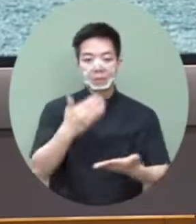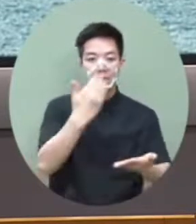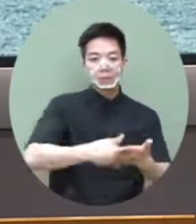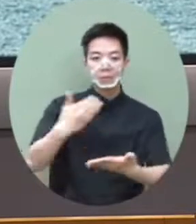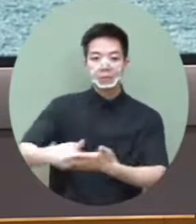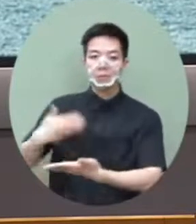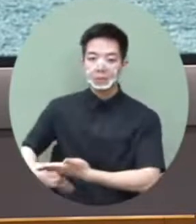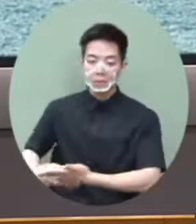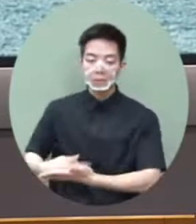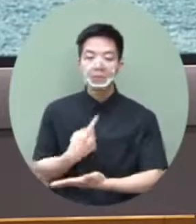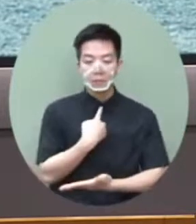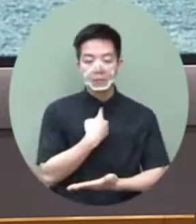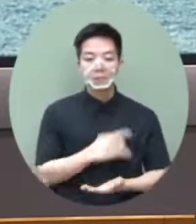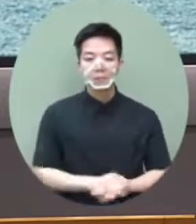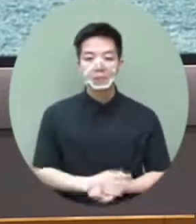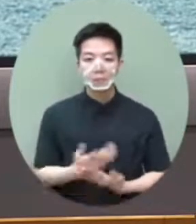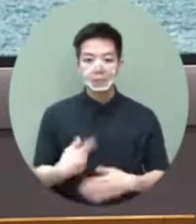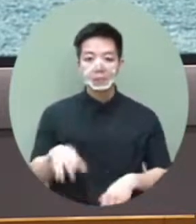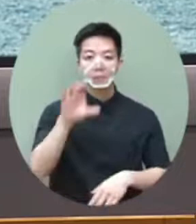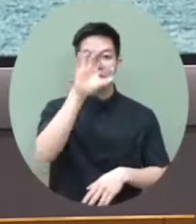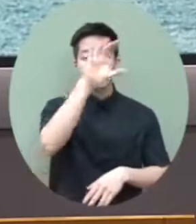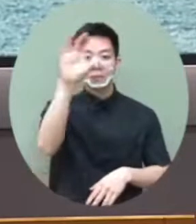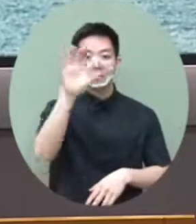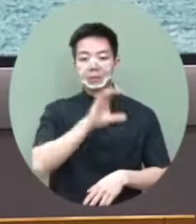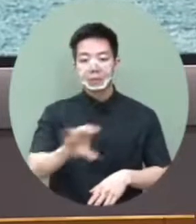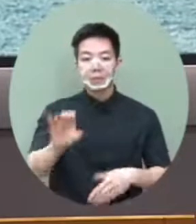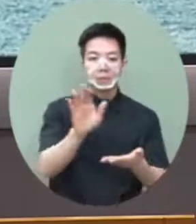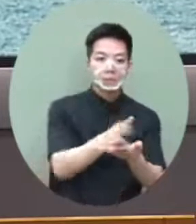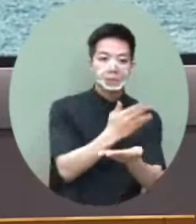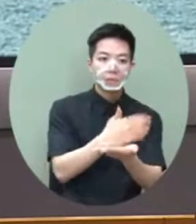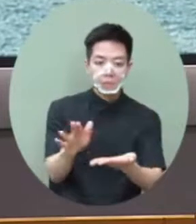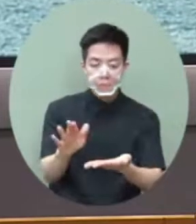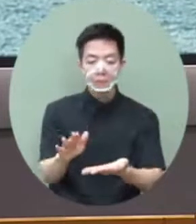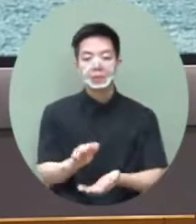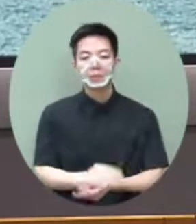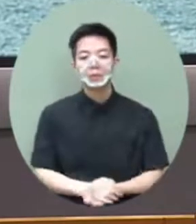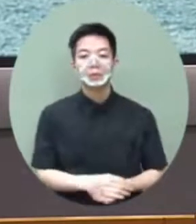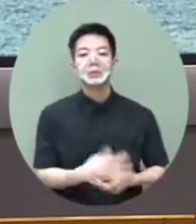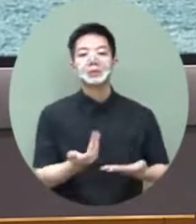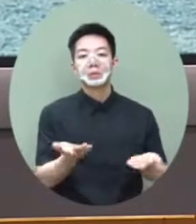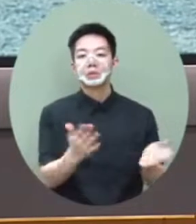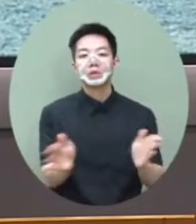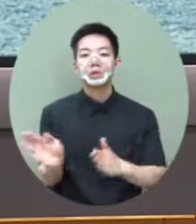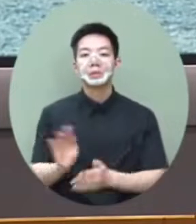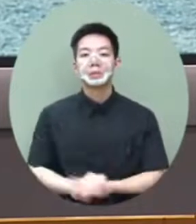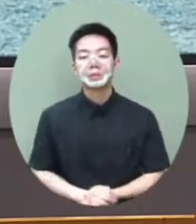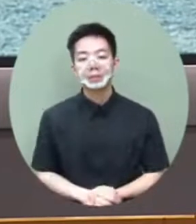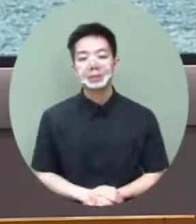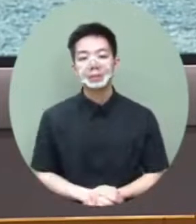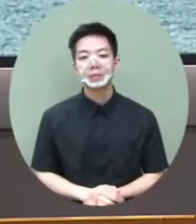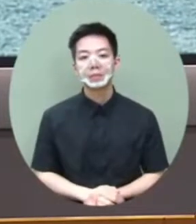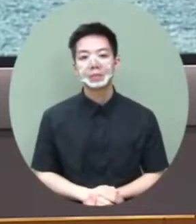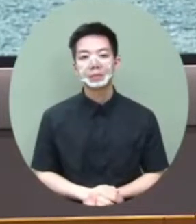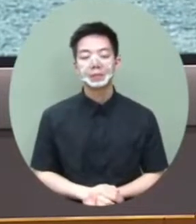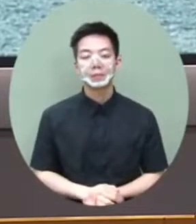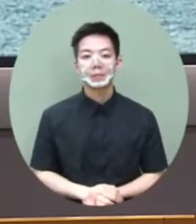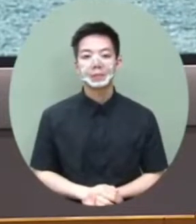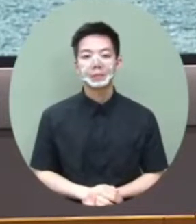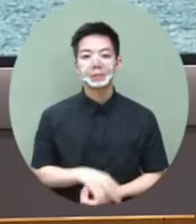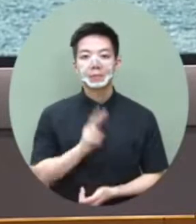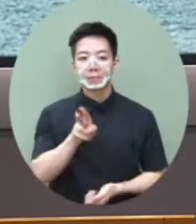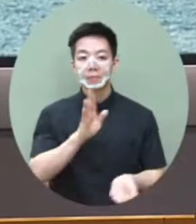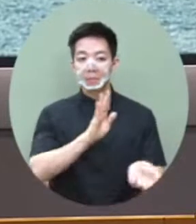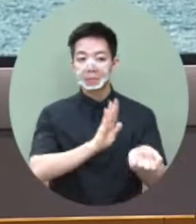strategy is to reduce severe cases, deaths, and infection. And we need to take a